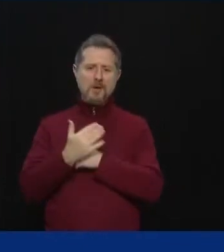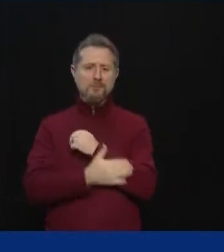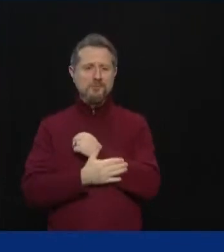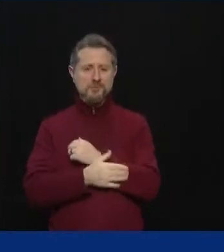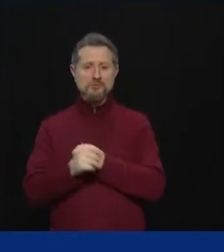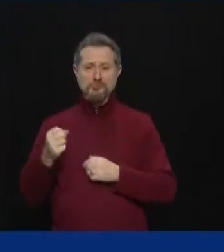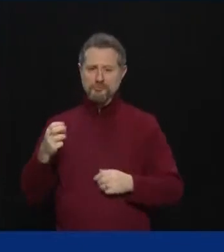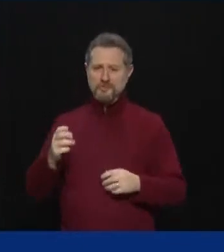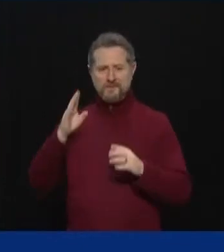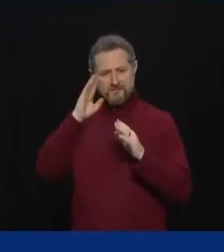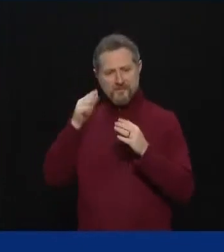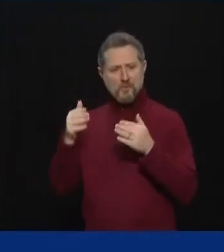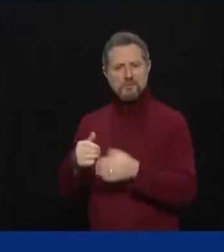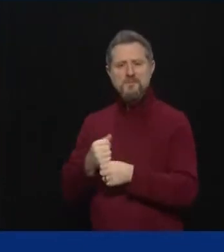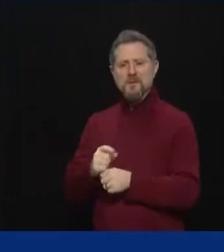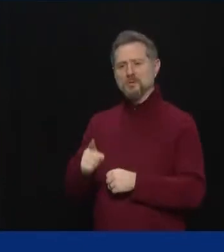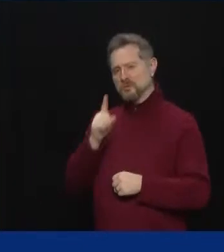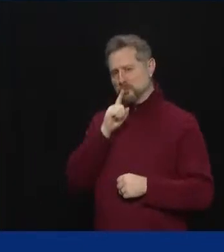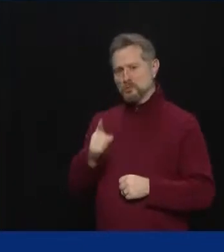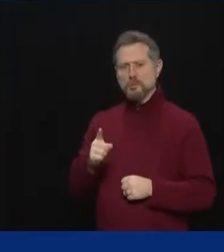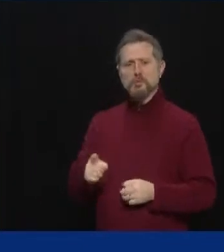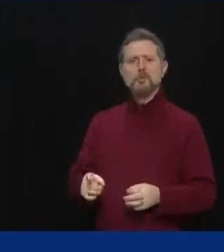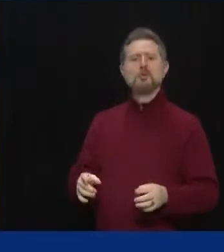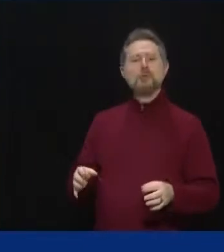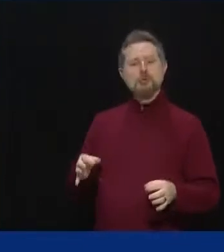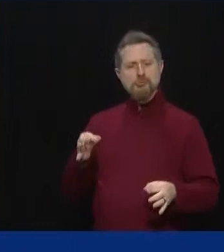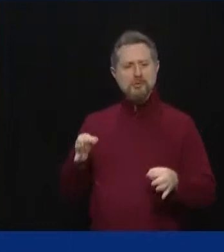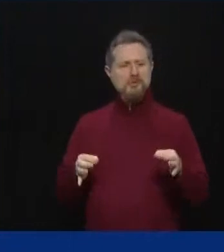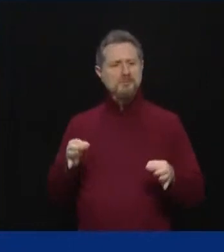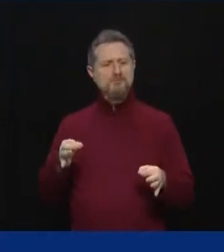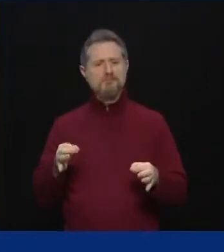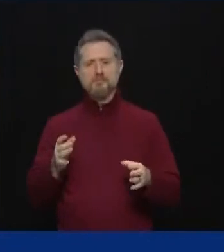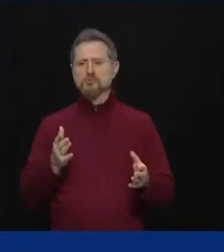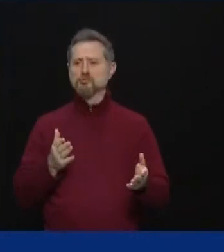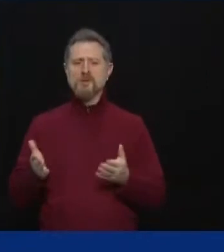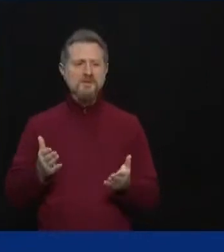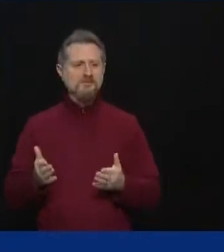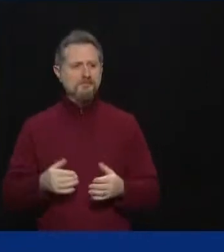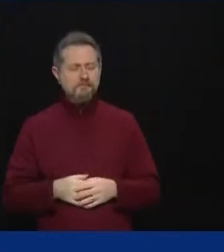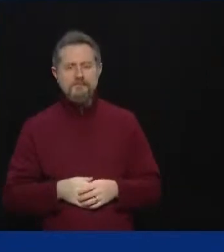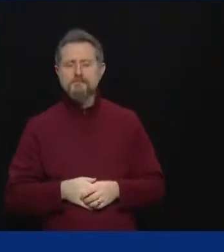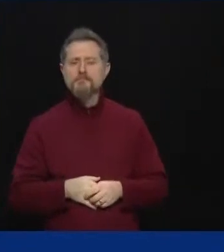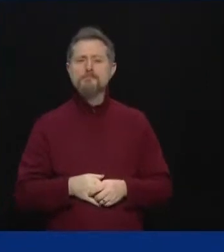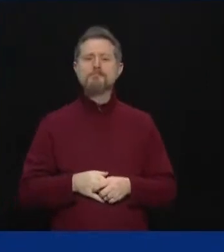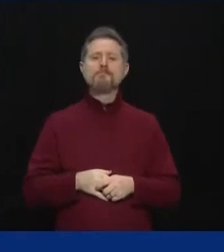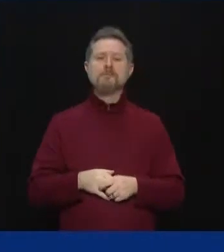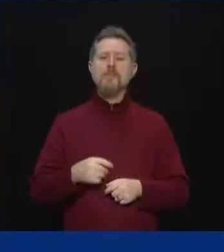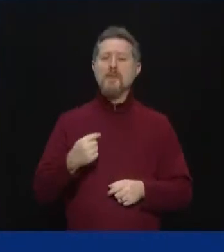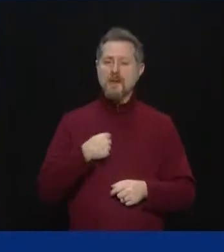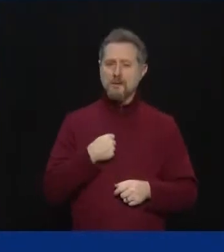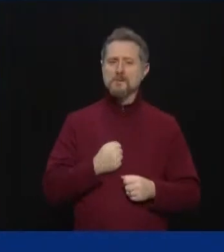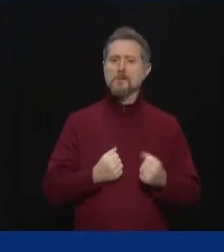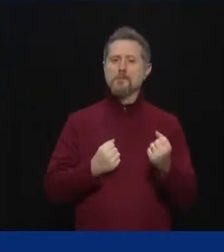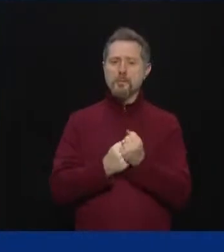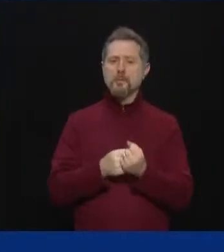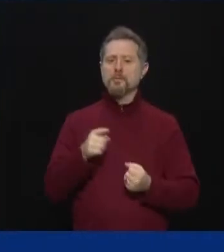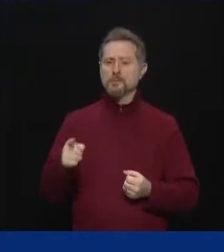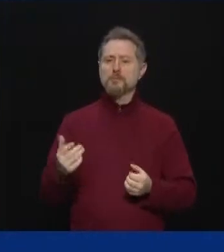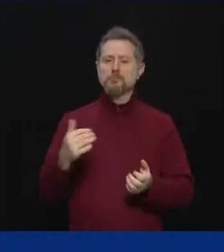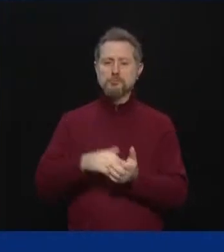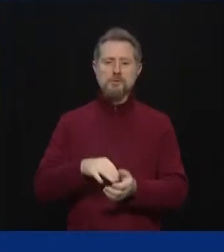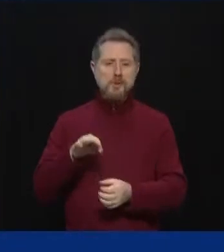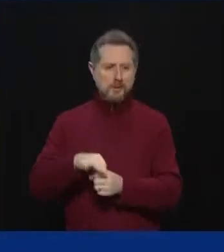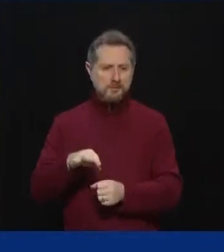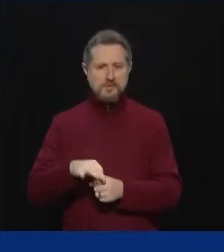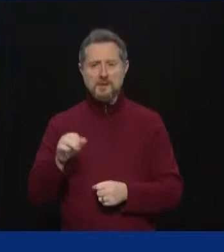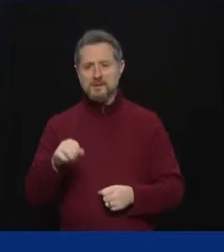on making sure that justice is done. So you are supporting her re-election? I support her re-election, yes. While Attorney General James